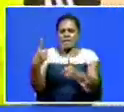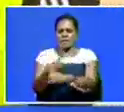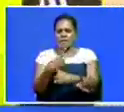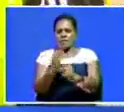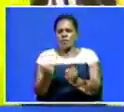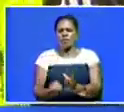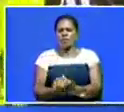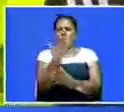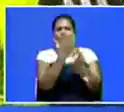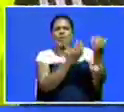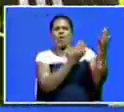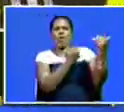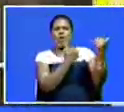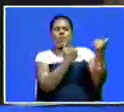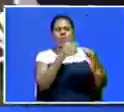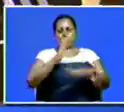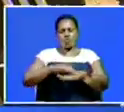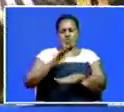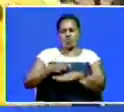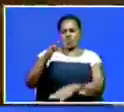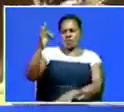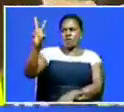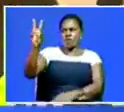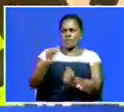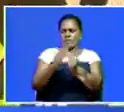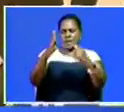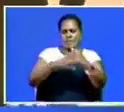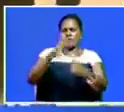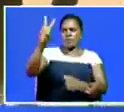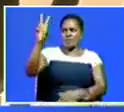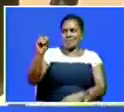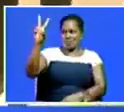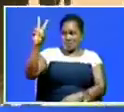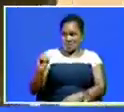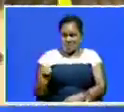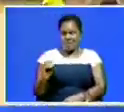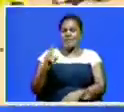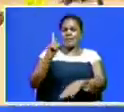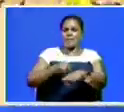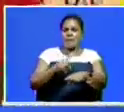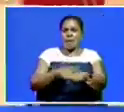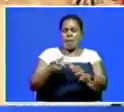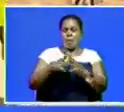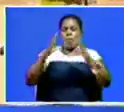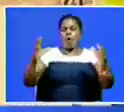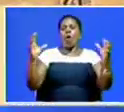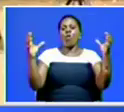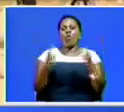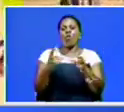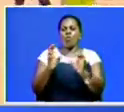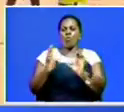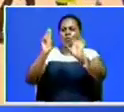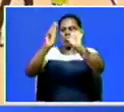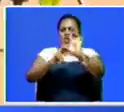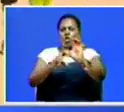the hopes of a bright future for the sport. 2019-2020 Handball League season witnessed an increased number of teams joining